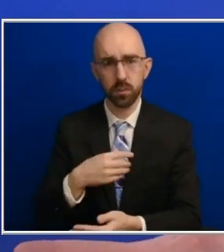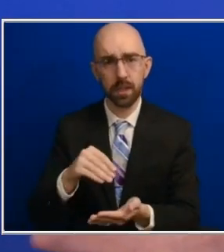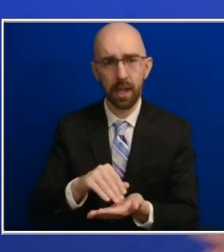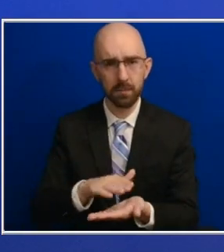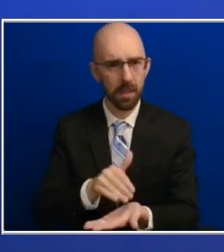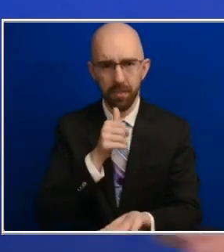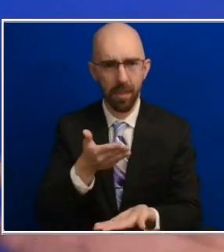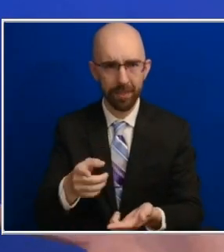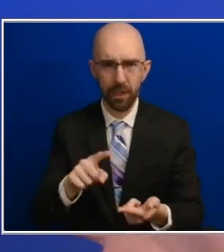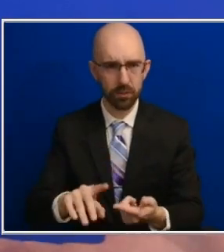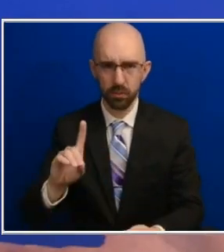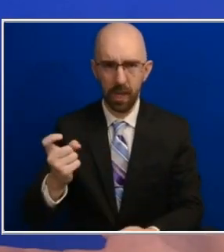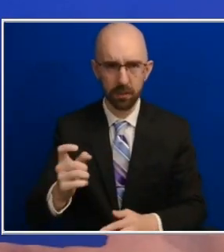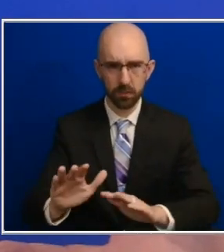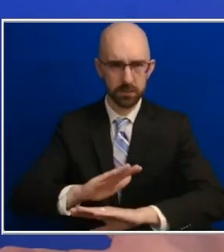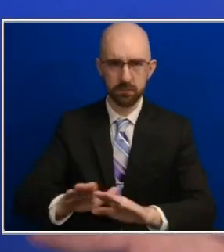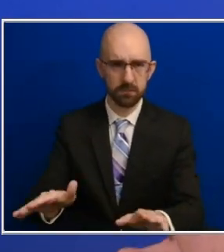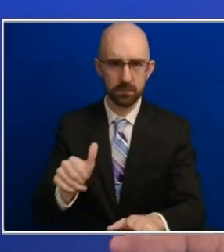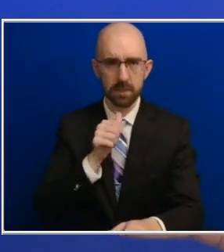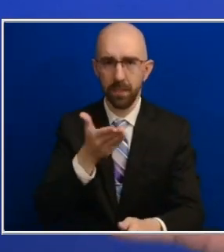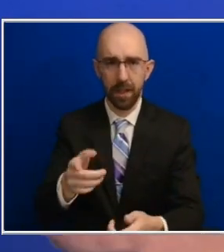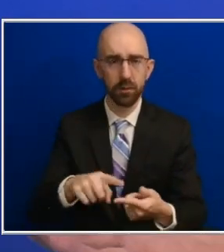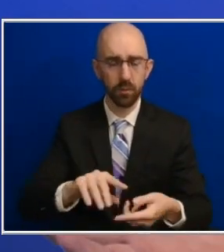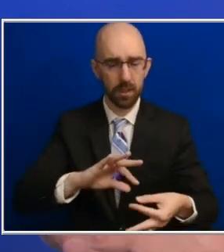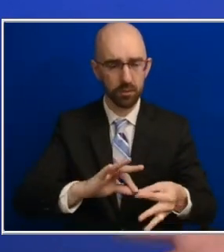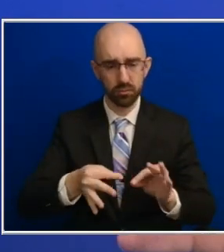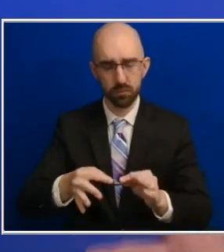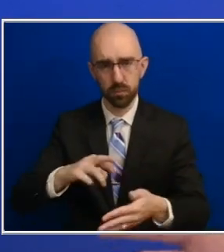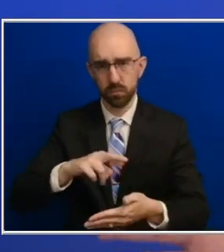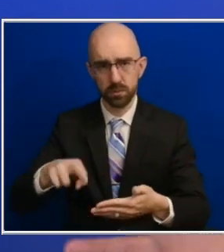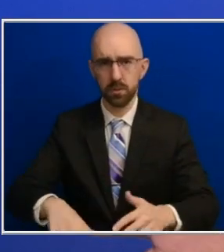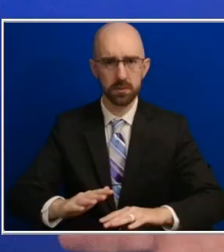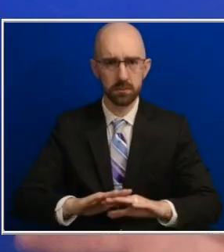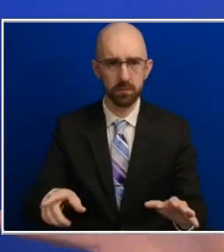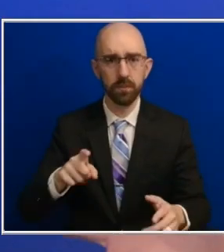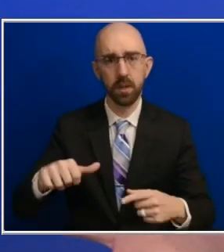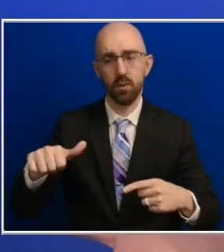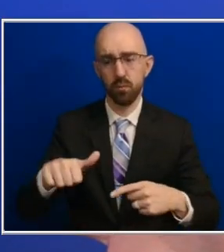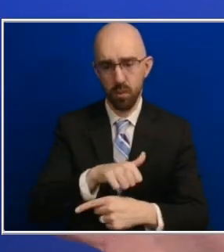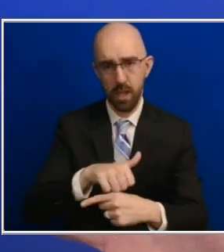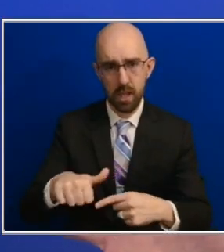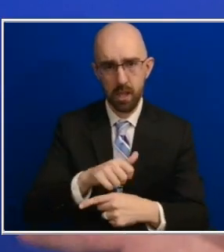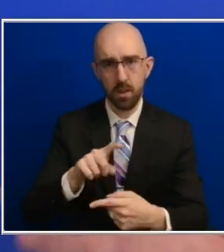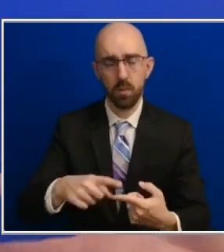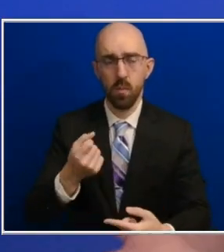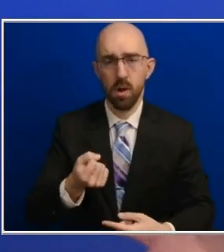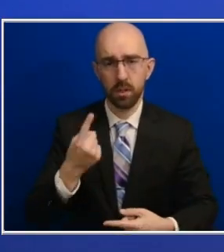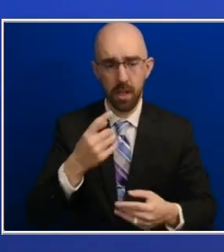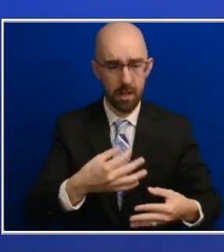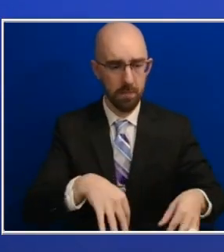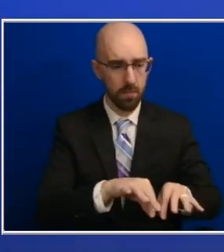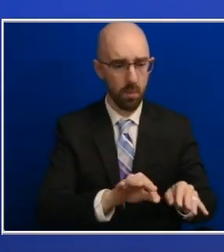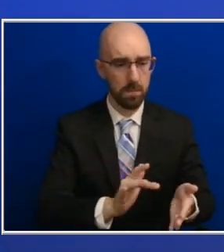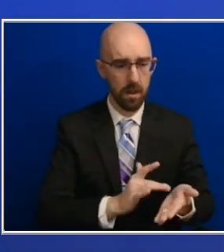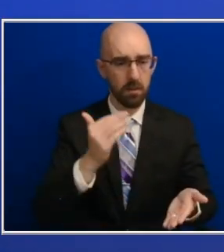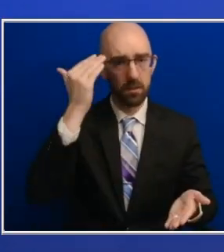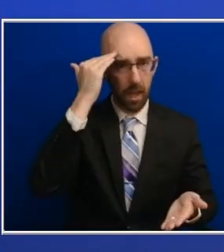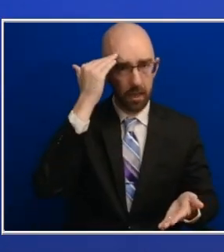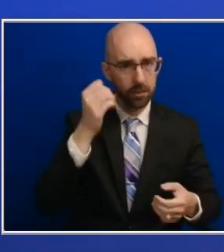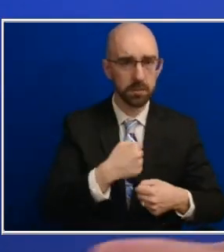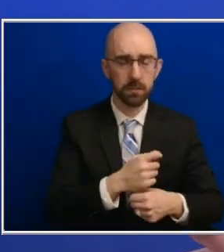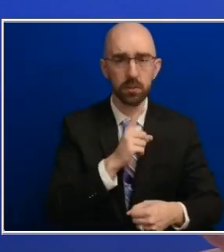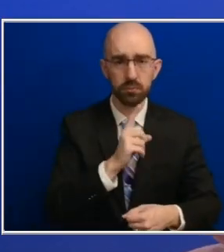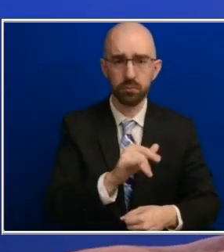diagnoses. It's not there to interpret the results. It's trained to understand what is important medical knowledge and to make sure that that gets into the